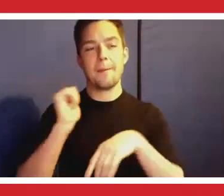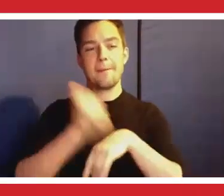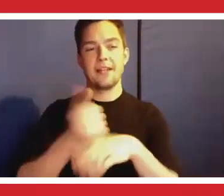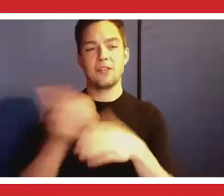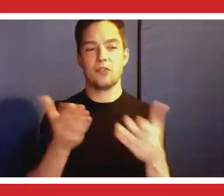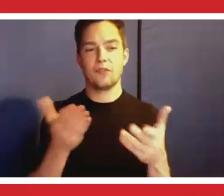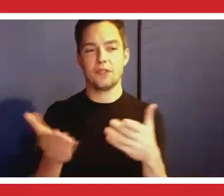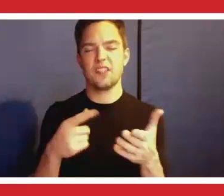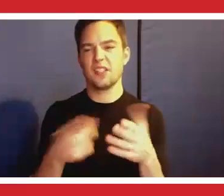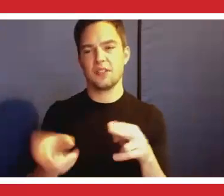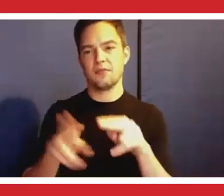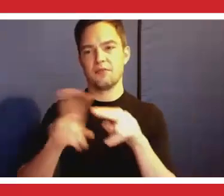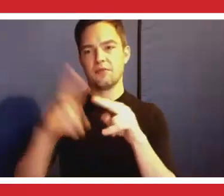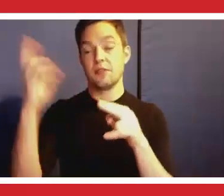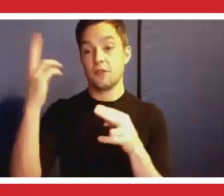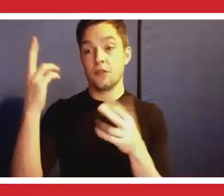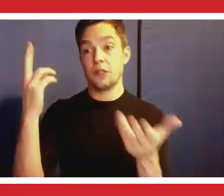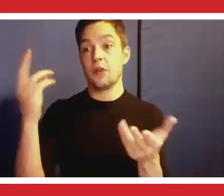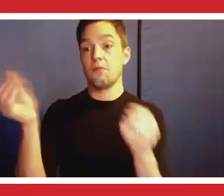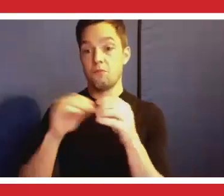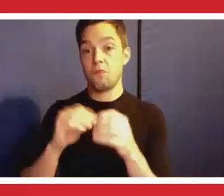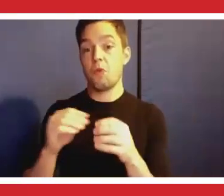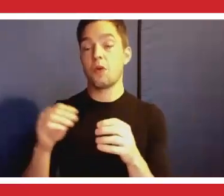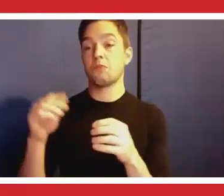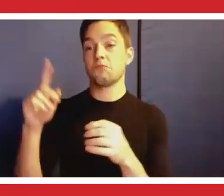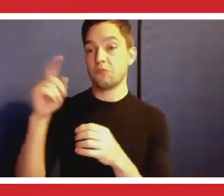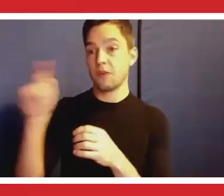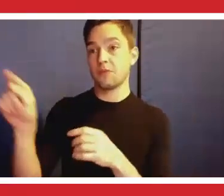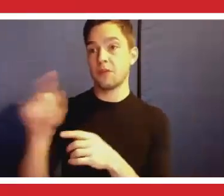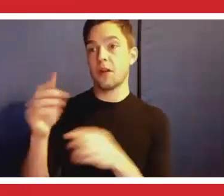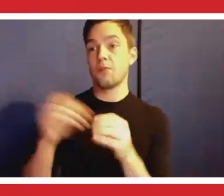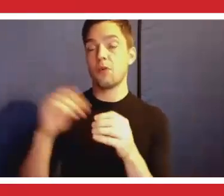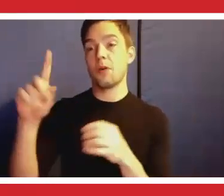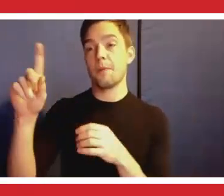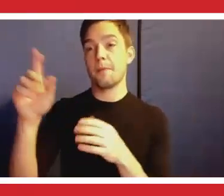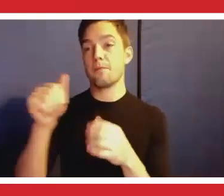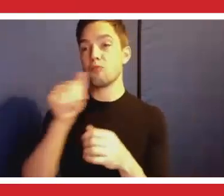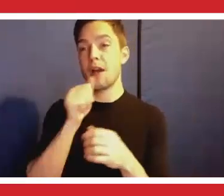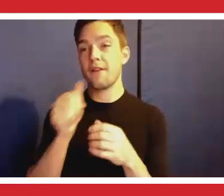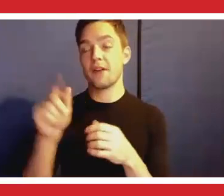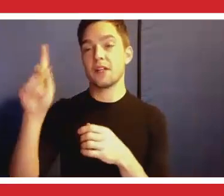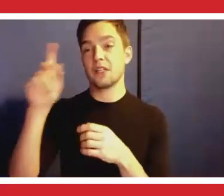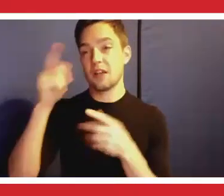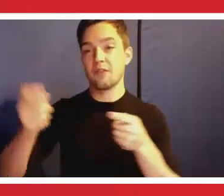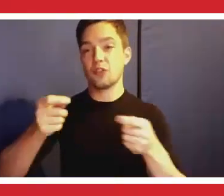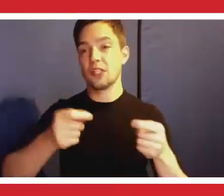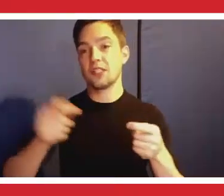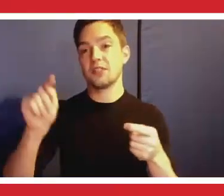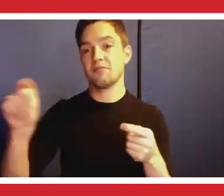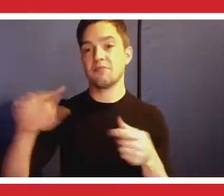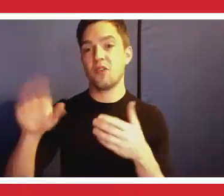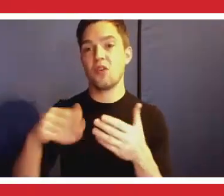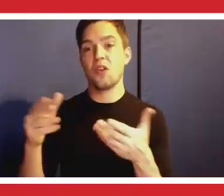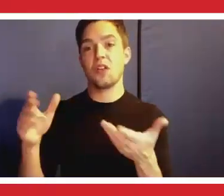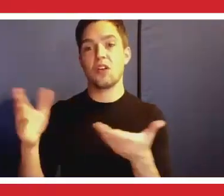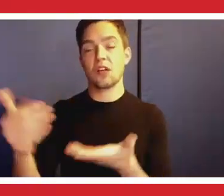more governments, more and more private organizations are, let's say, collecting